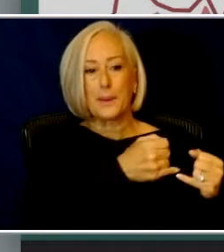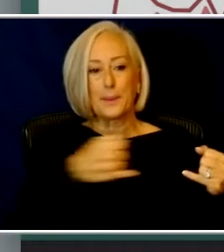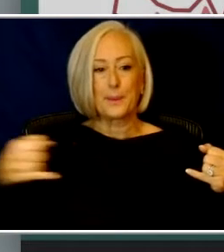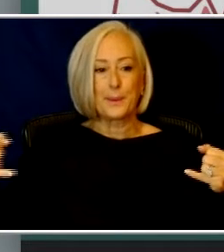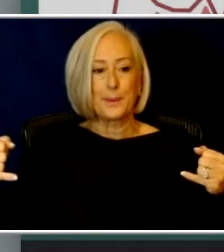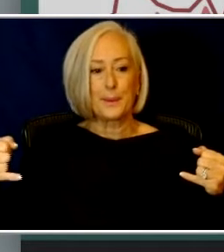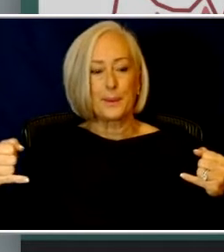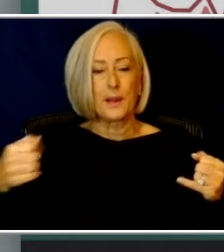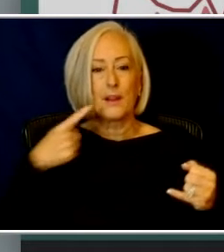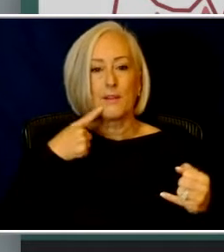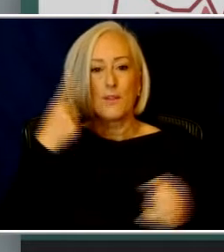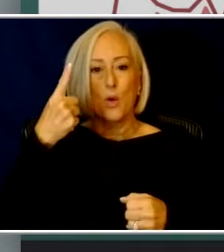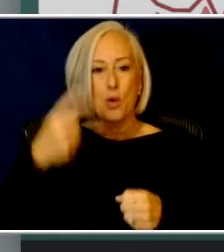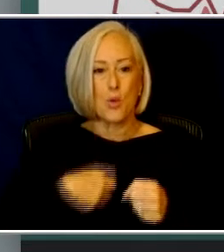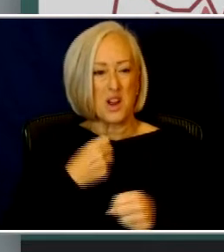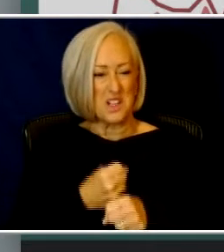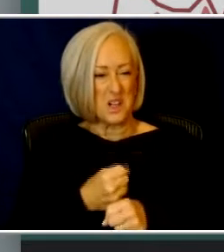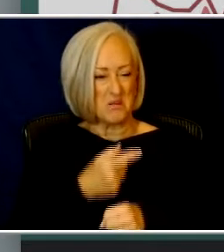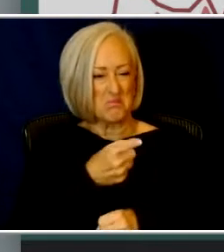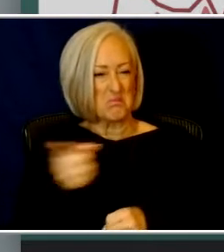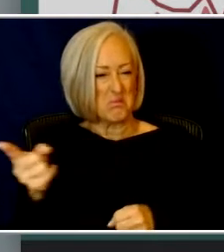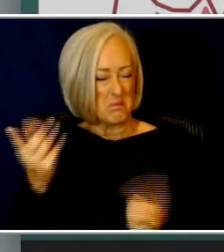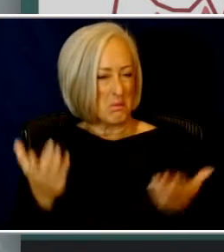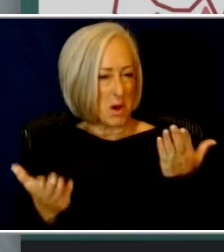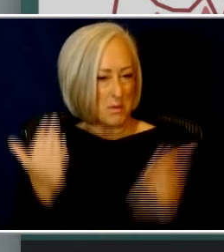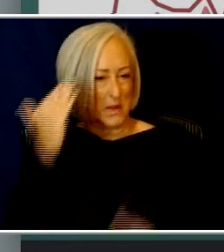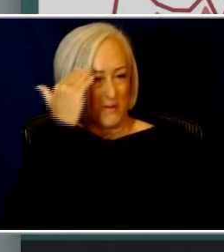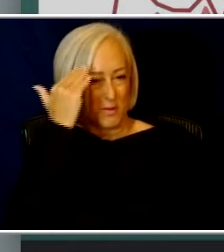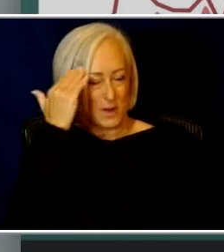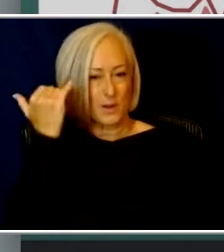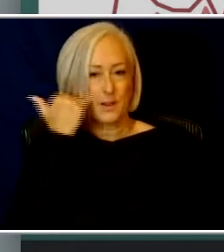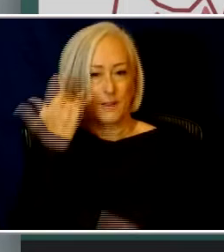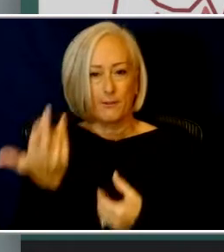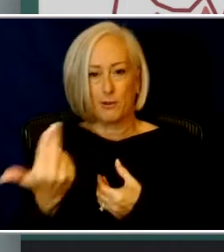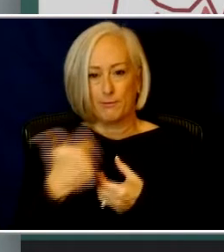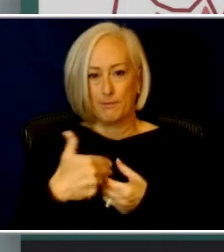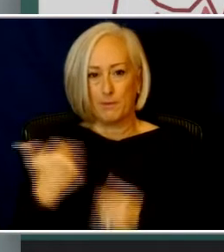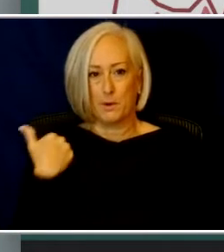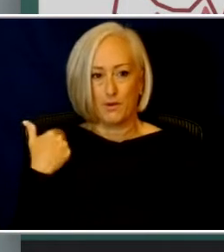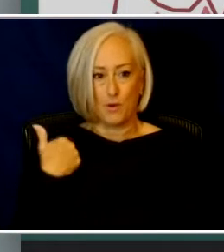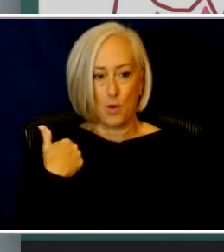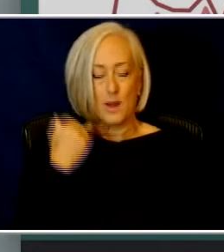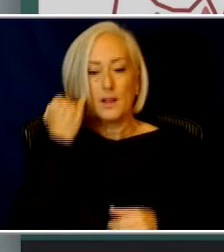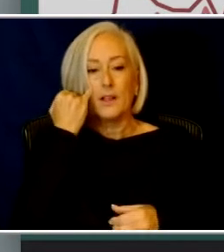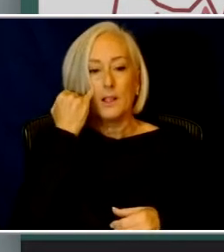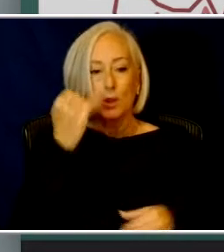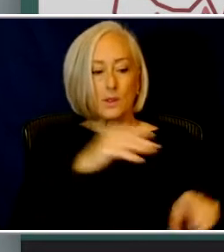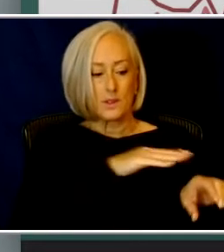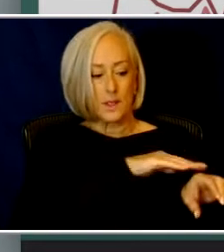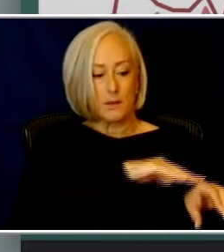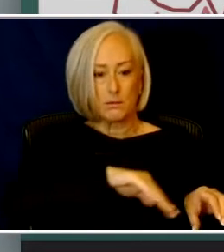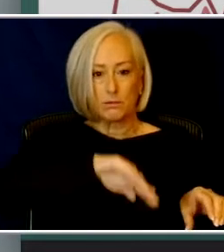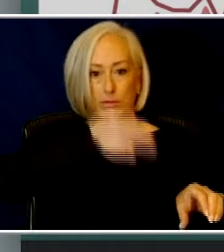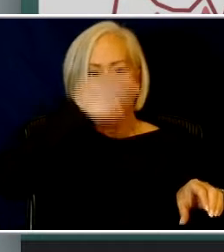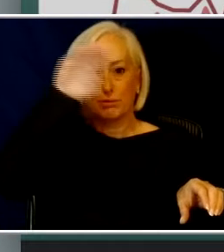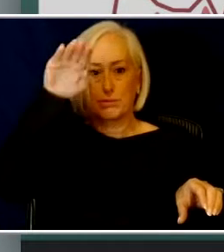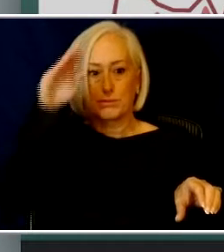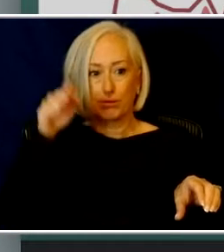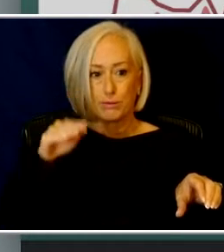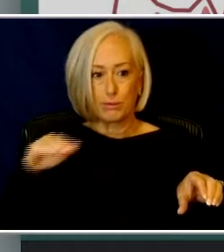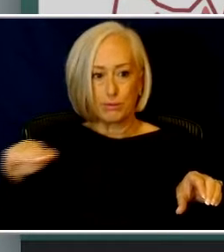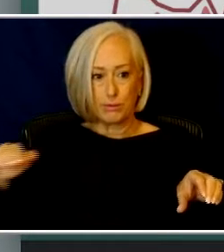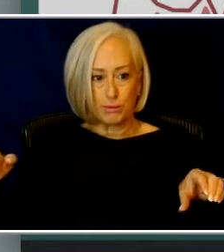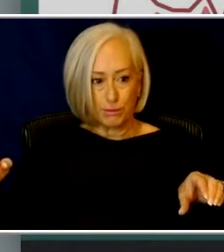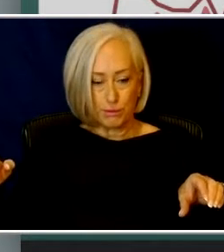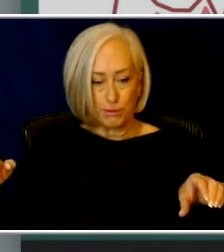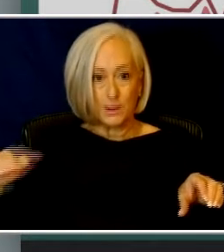calls before. The big peak in the middle is obviously that curve that took us through 2021.